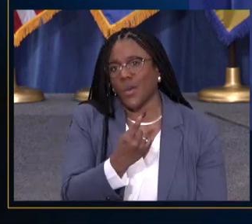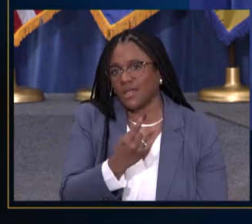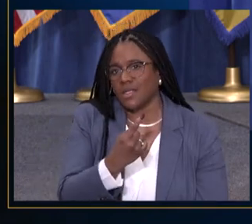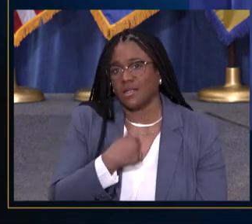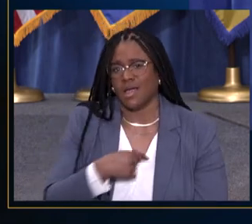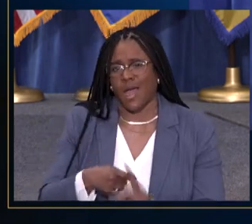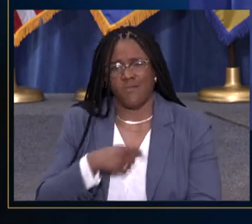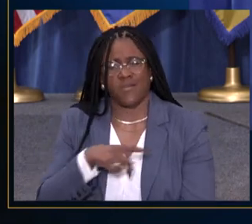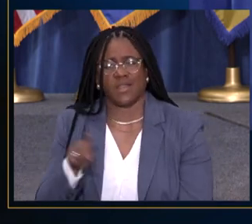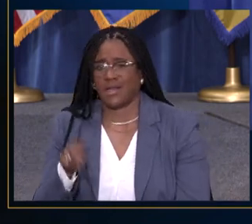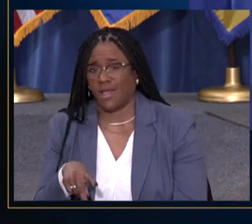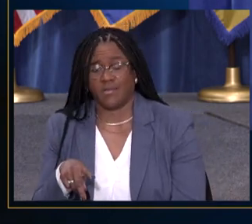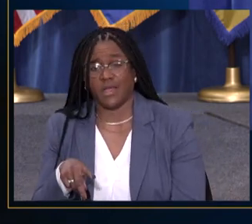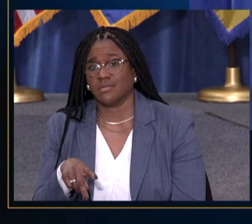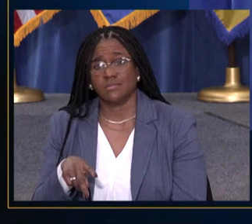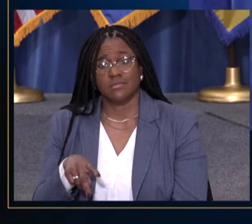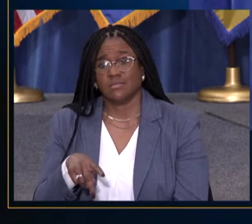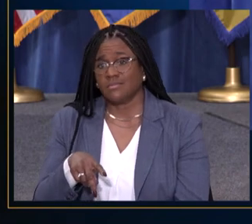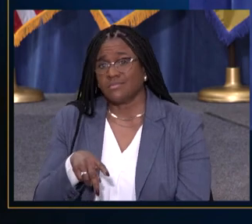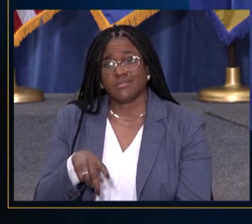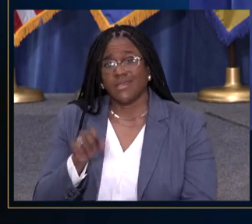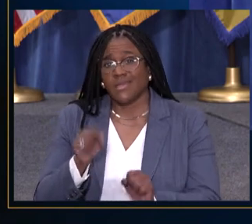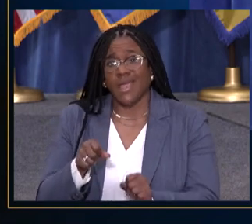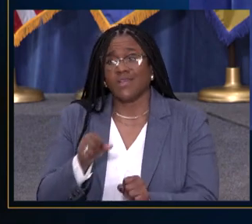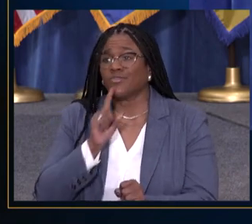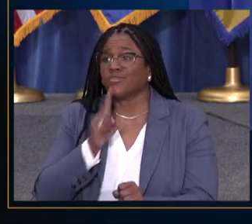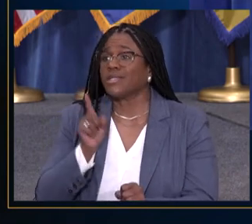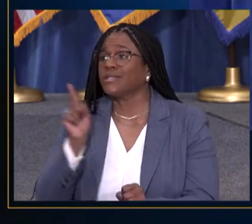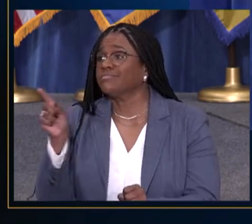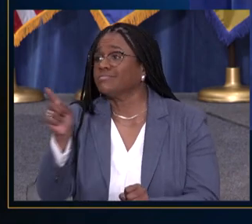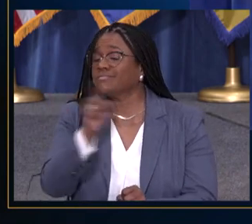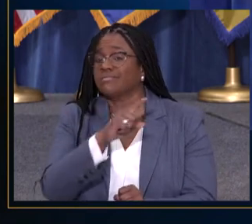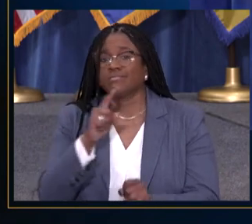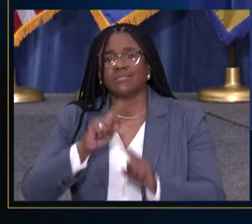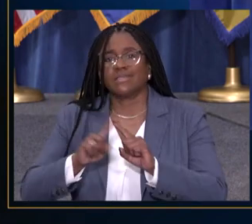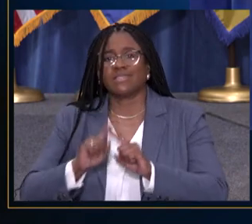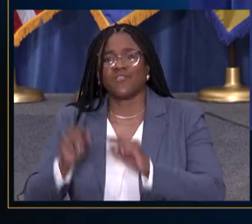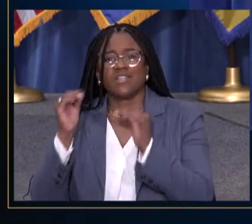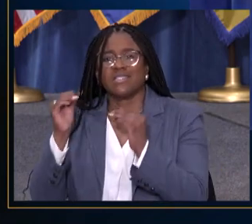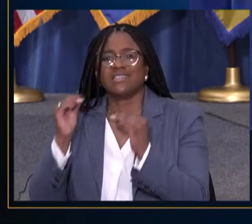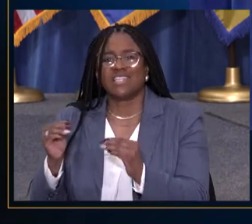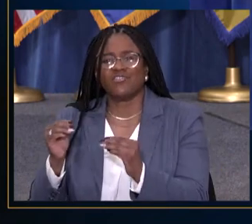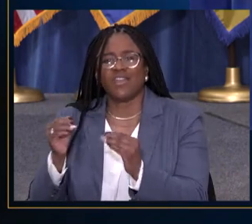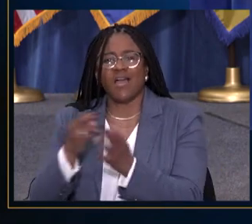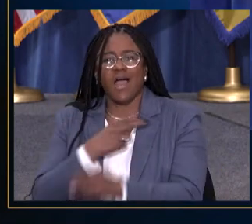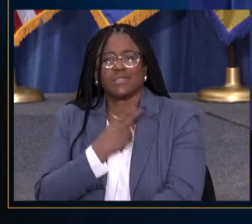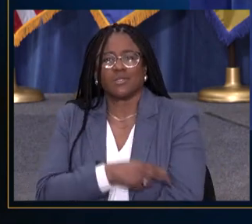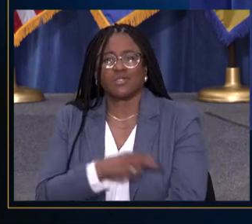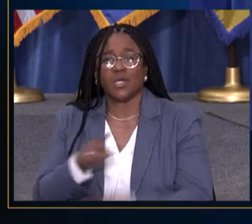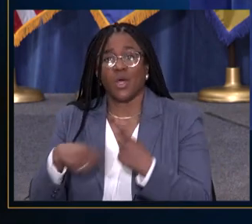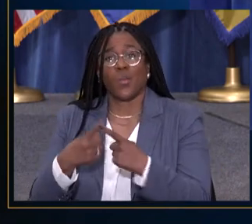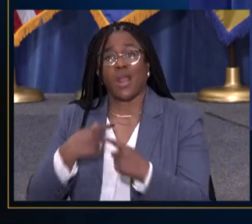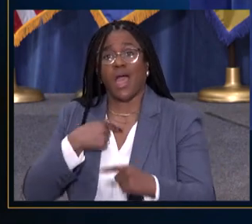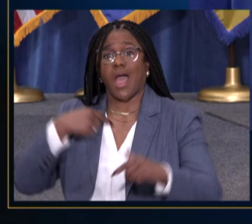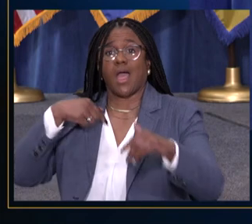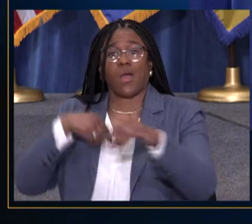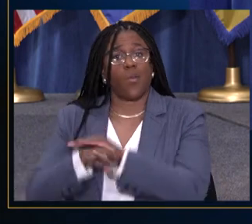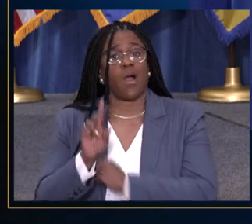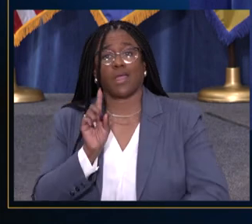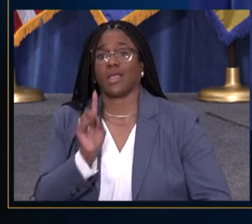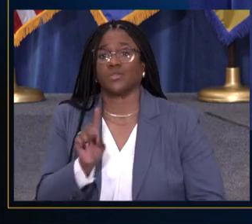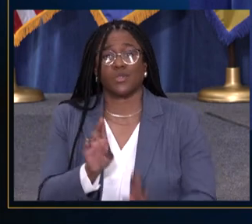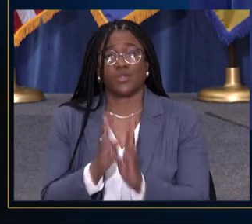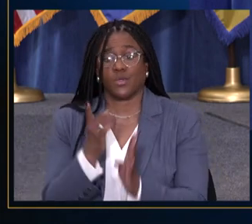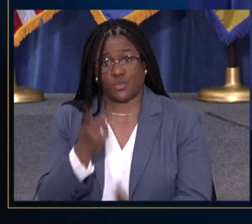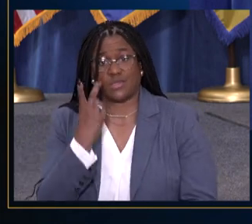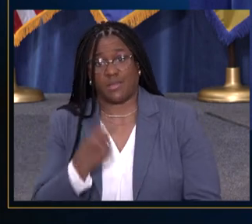the Philadelphia area. You can throw a stone and hit about 5 or 6 different teaching hospitals and institutions. What happens when I walk into that door? Do you see